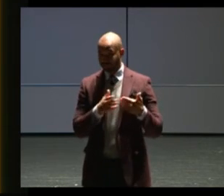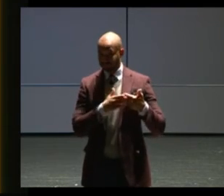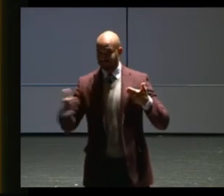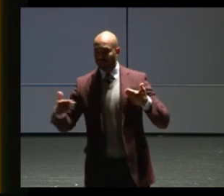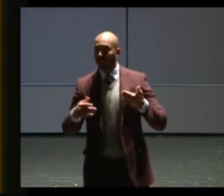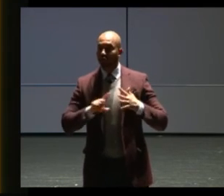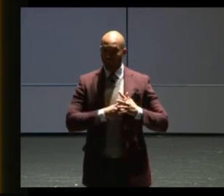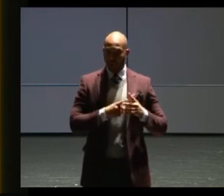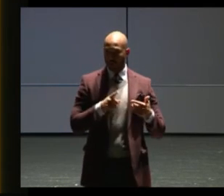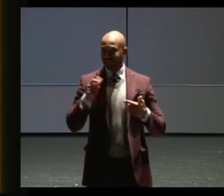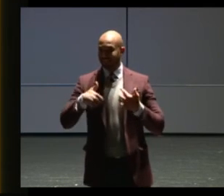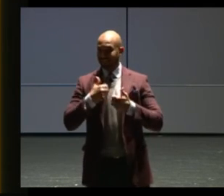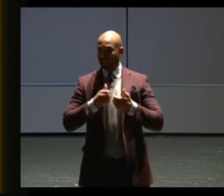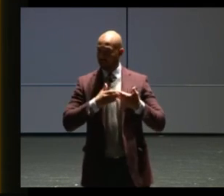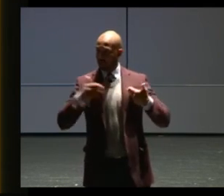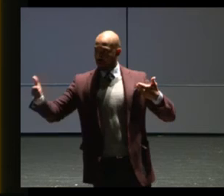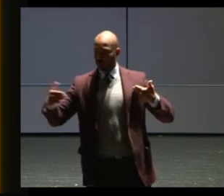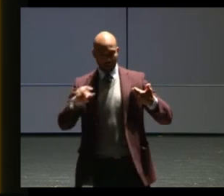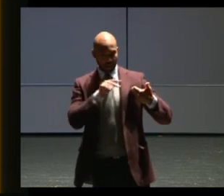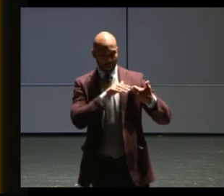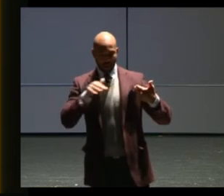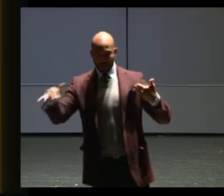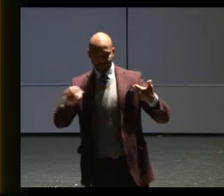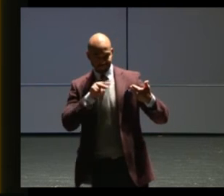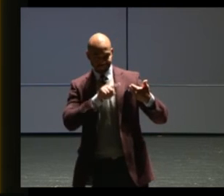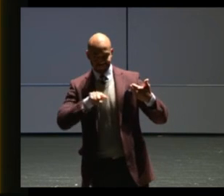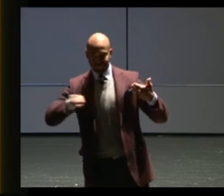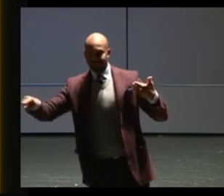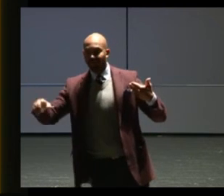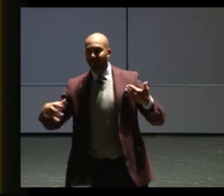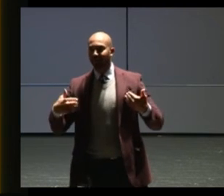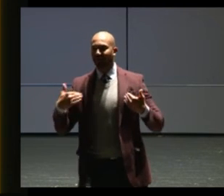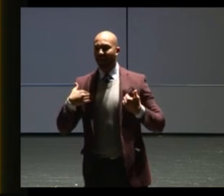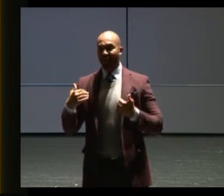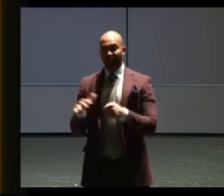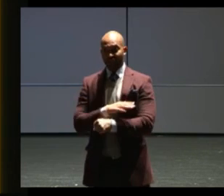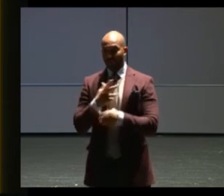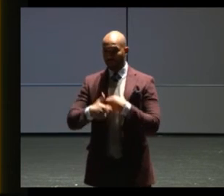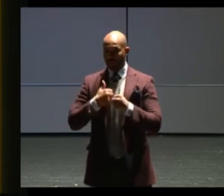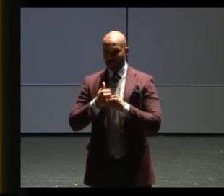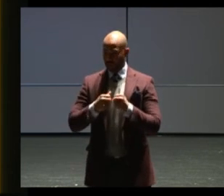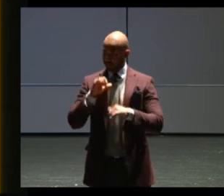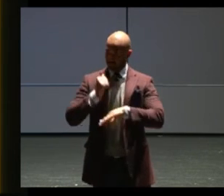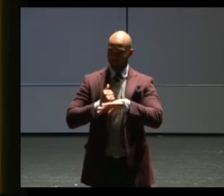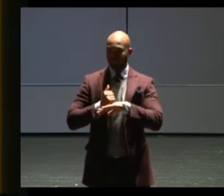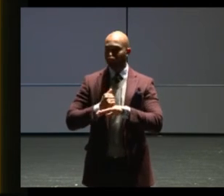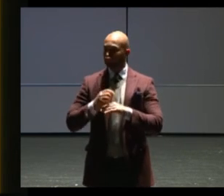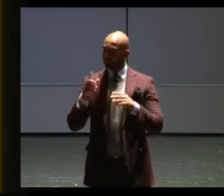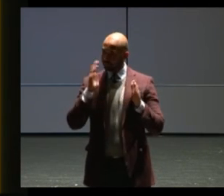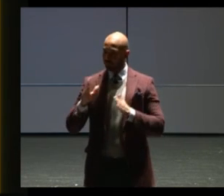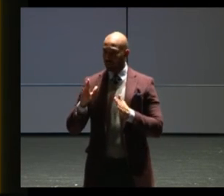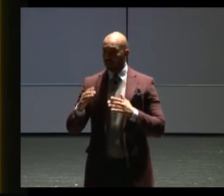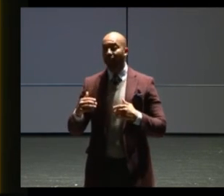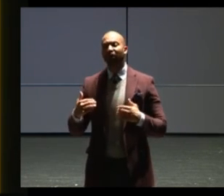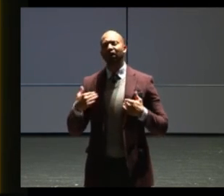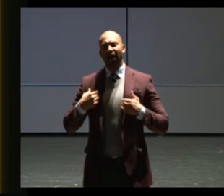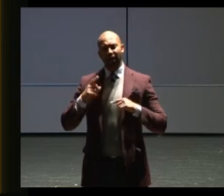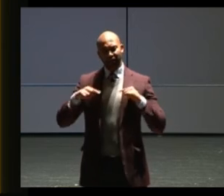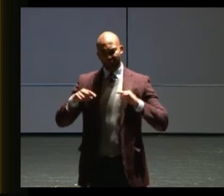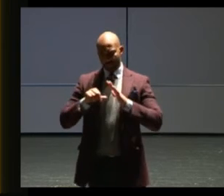And I'll be profiling and highlighting cases. We've got the year pretty much all mapped out. So we'll continue to stress these types